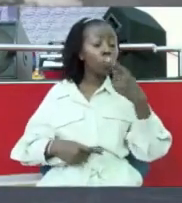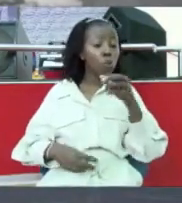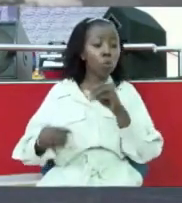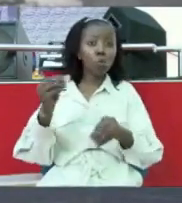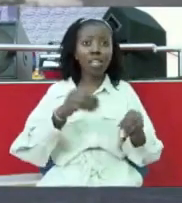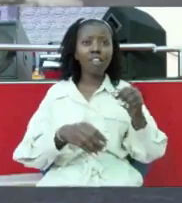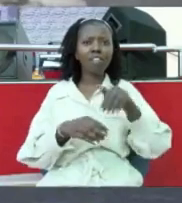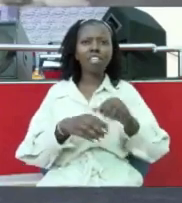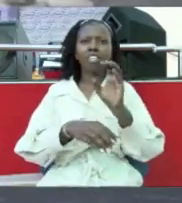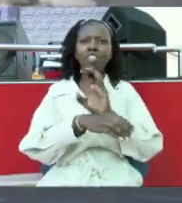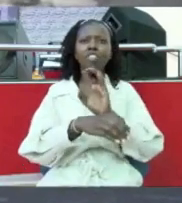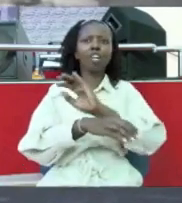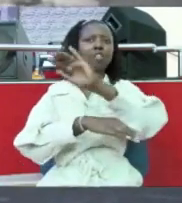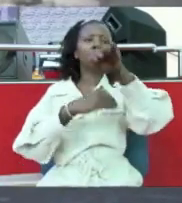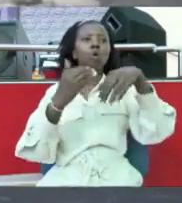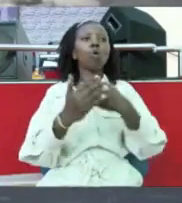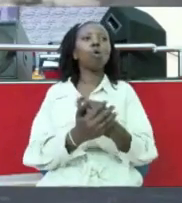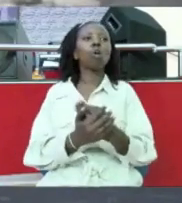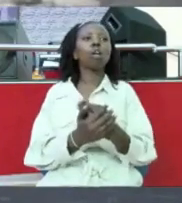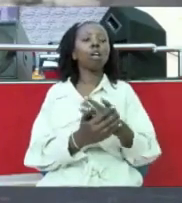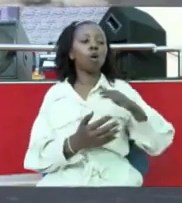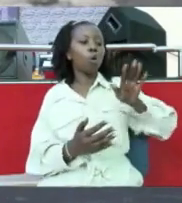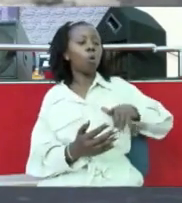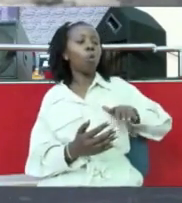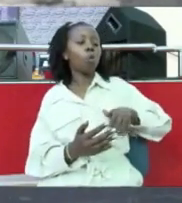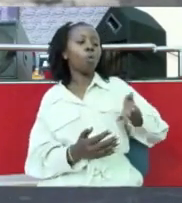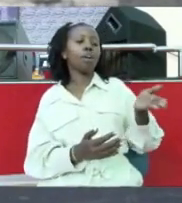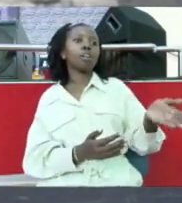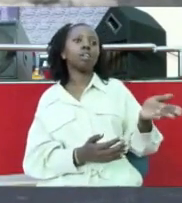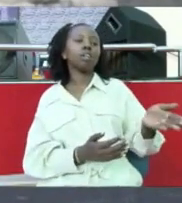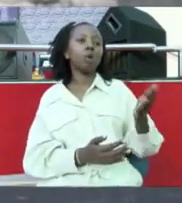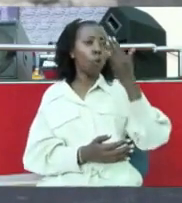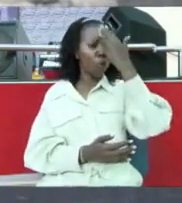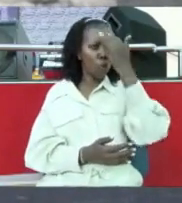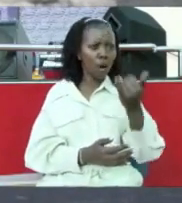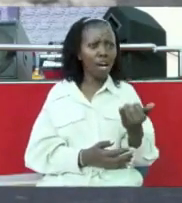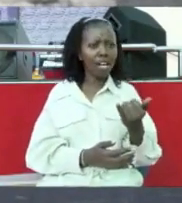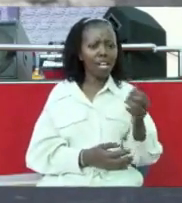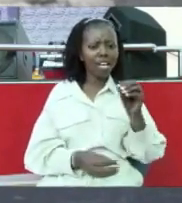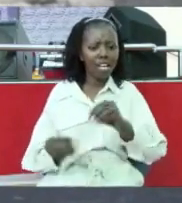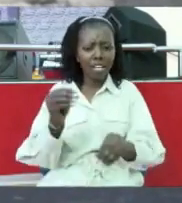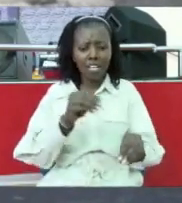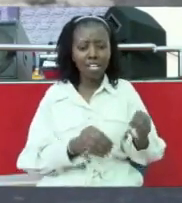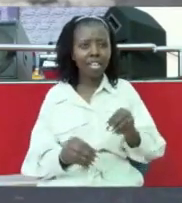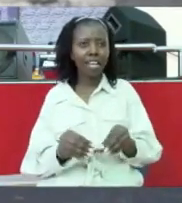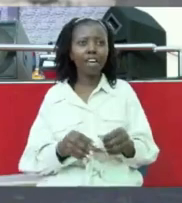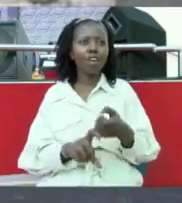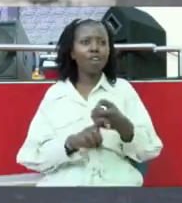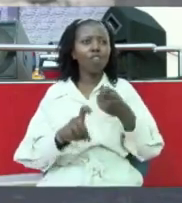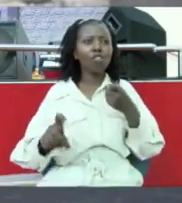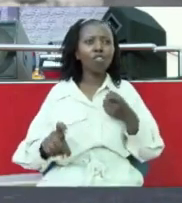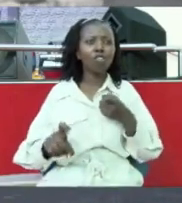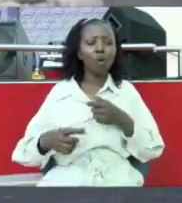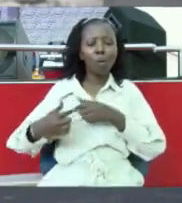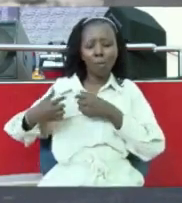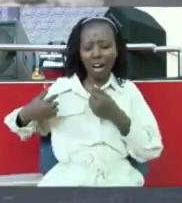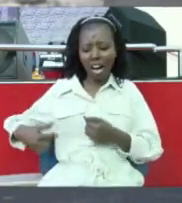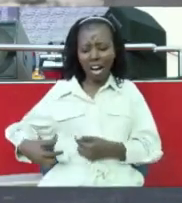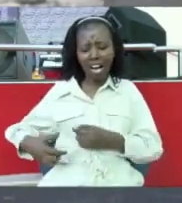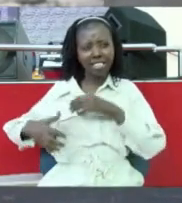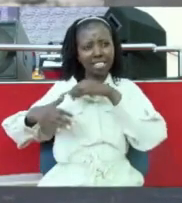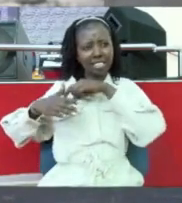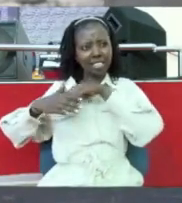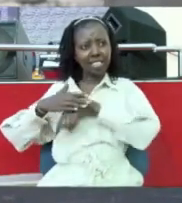Ule ambaye alitoa kwa ibada yote. Was that old woman. Alikuwa ni yule mwanamke mzee. Kwa nini? She gave from her wealth. She gave all